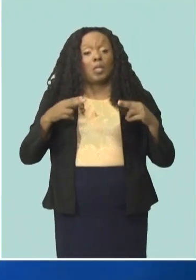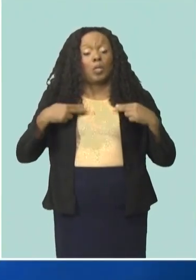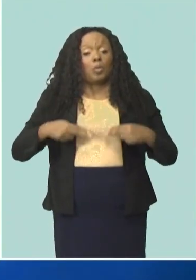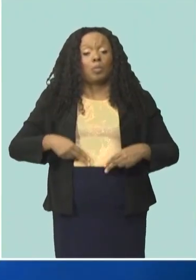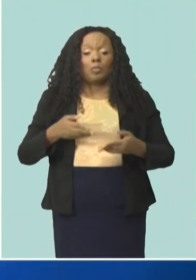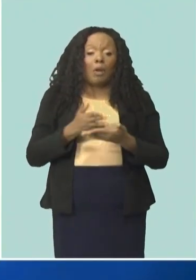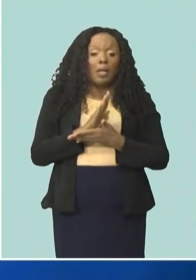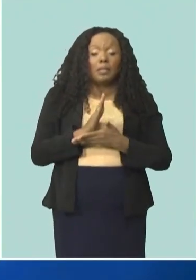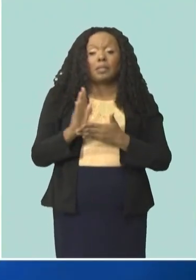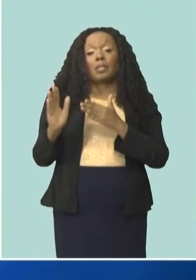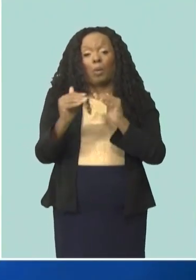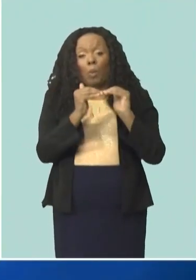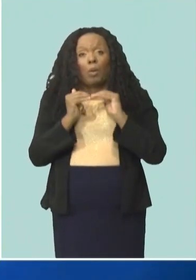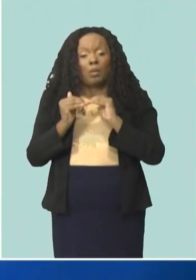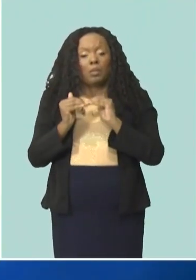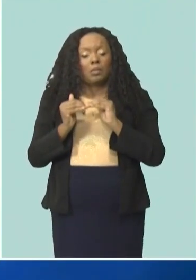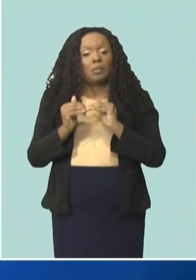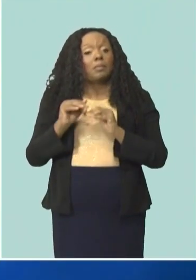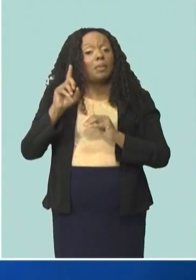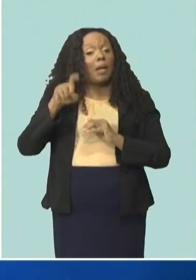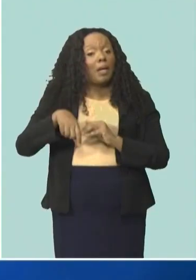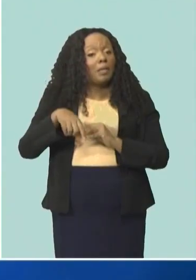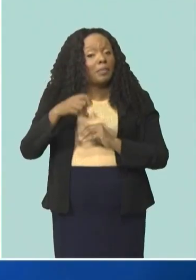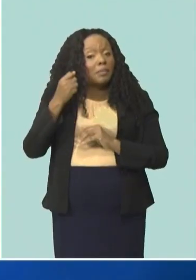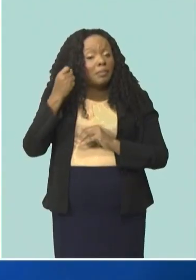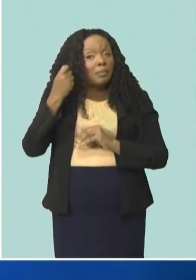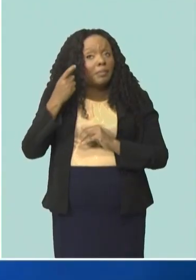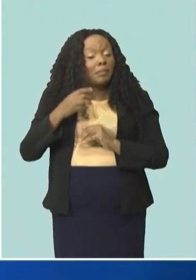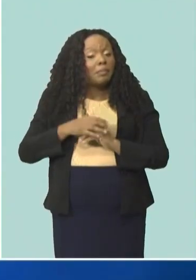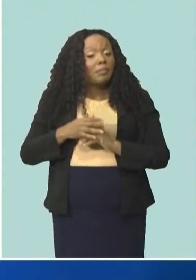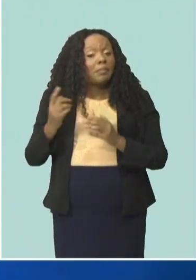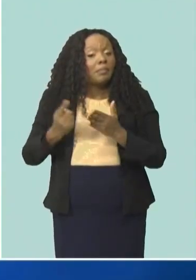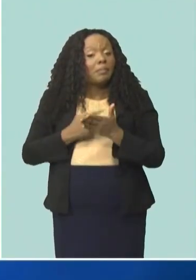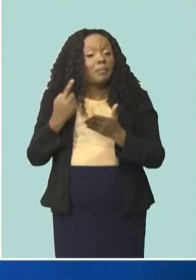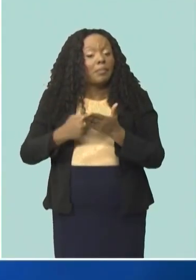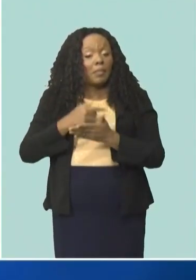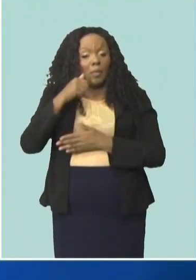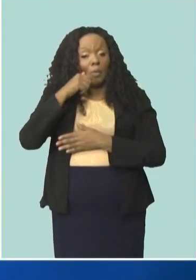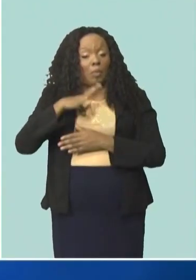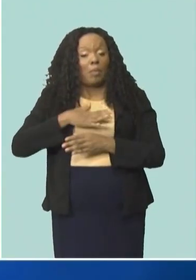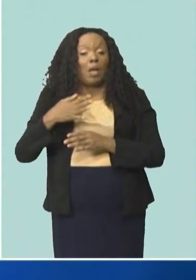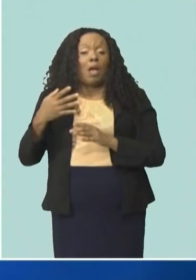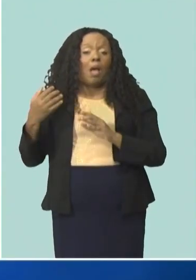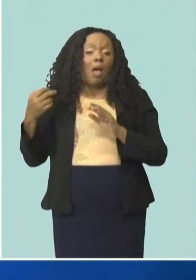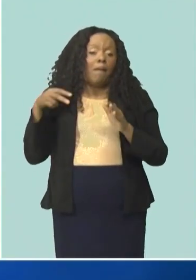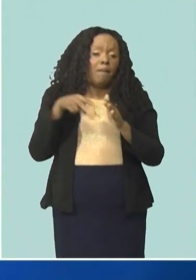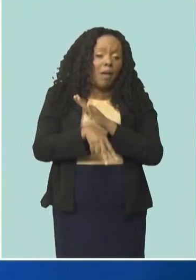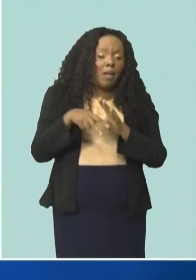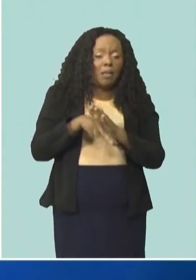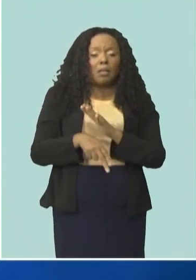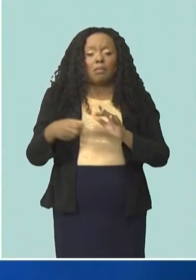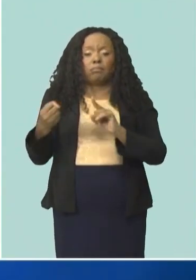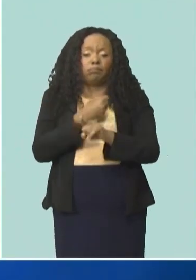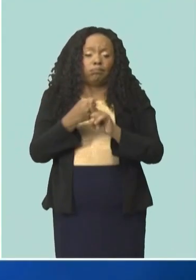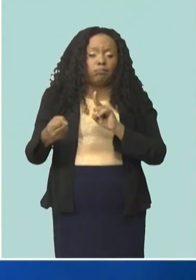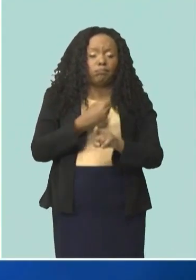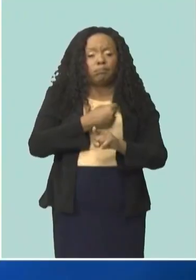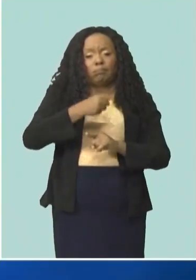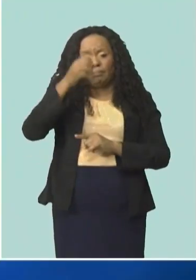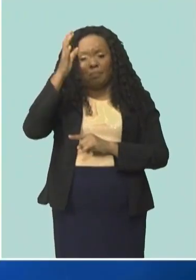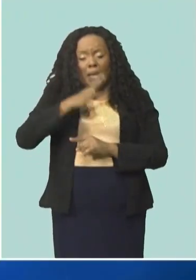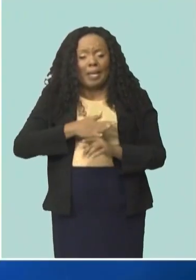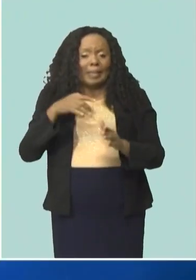all of these things, we have to acknowledge that men are also on the receiving end of violence. And as we